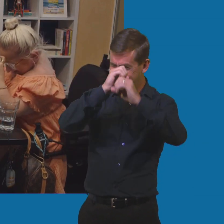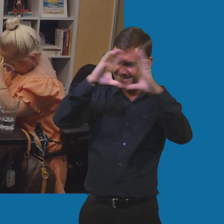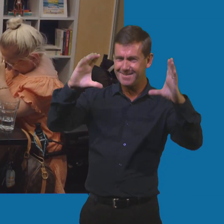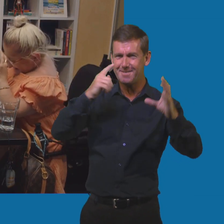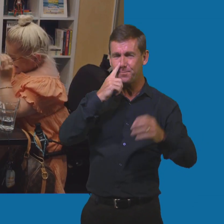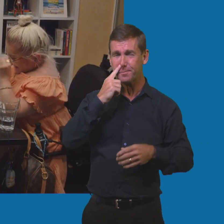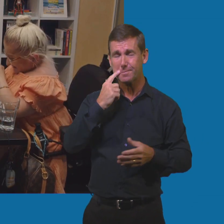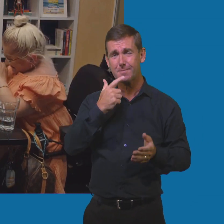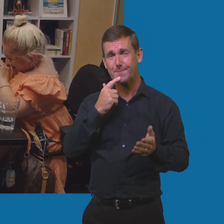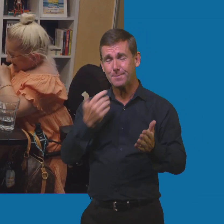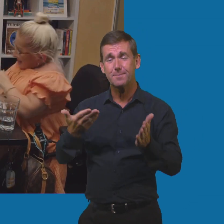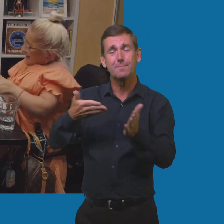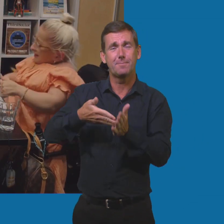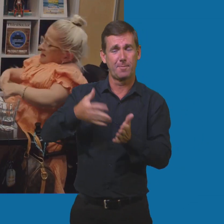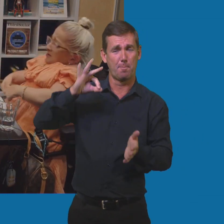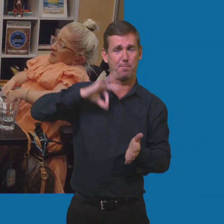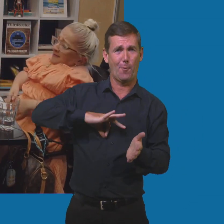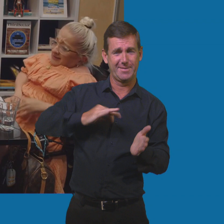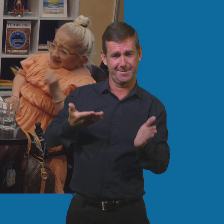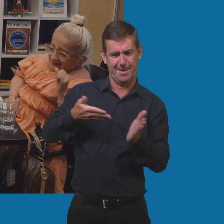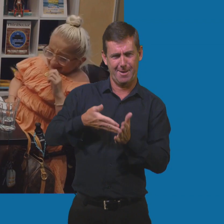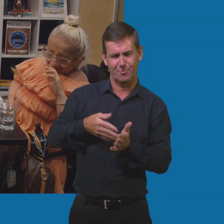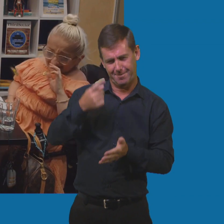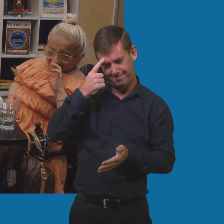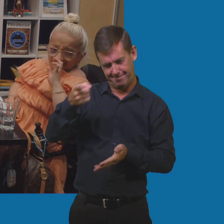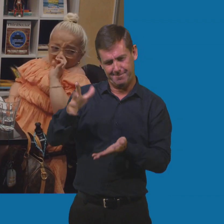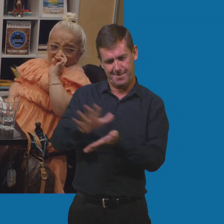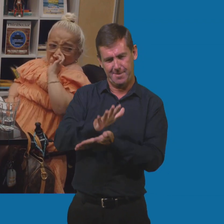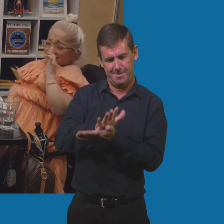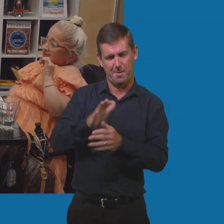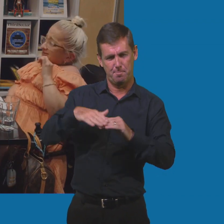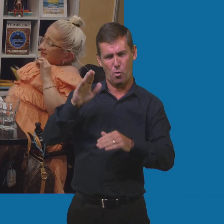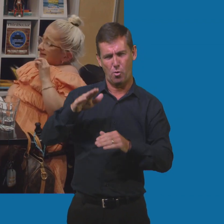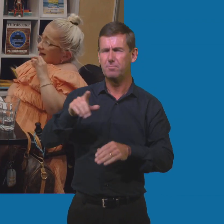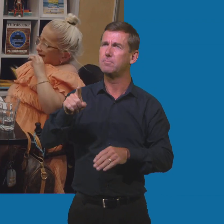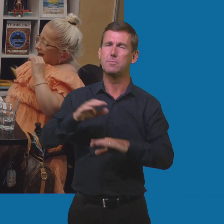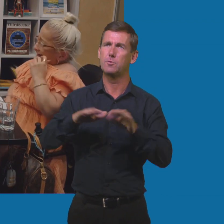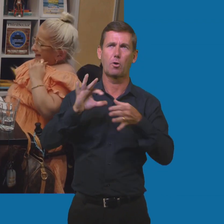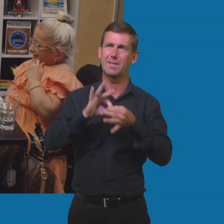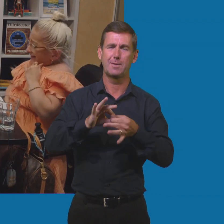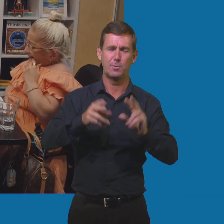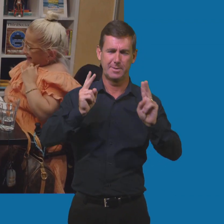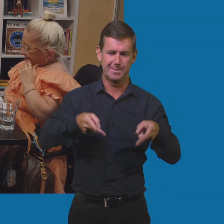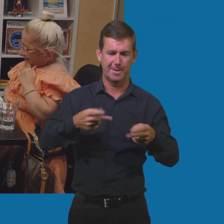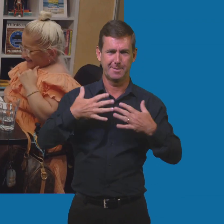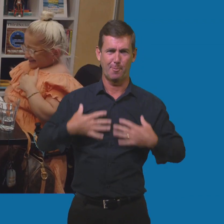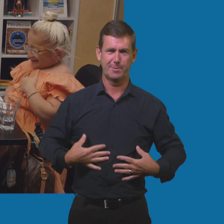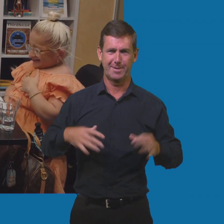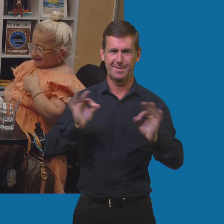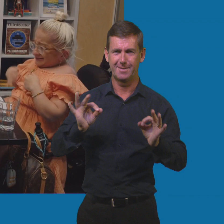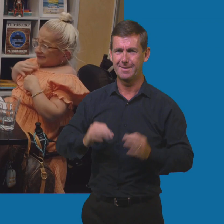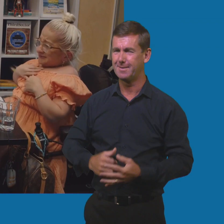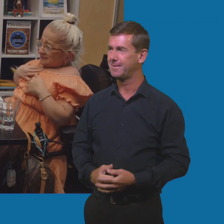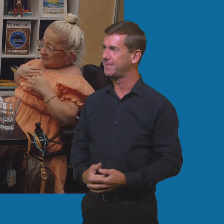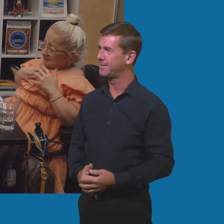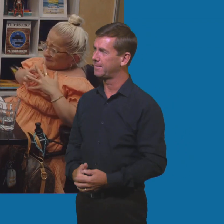My bonus one, Sam, which I think you'll enjoy a bit more, or maybe not actually, because it doesn't involve disposing Of dead bodies.